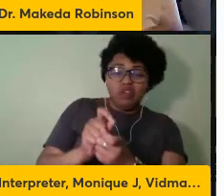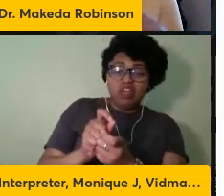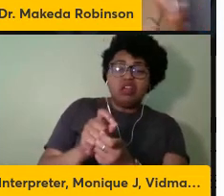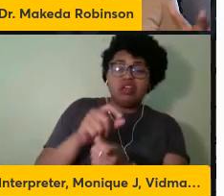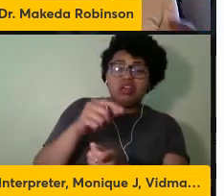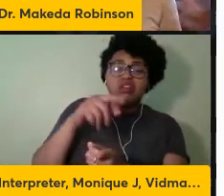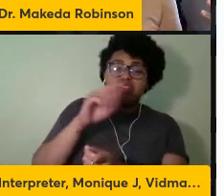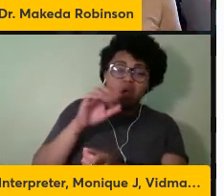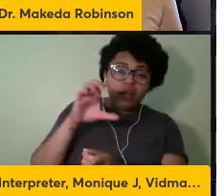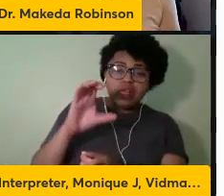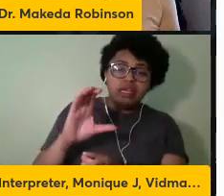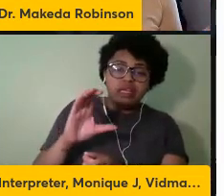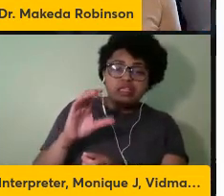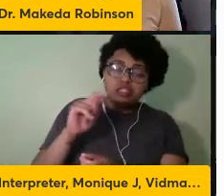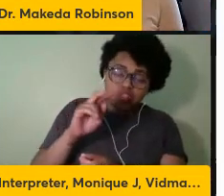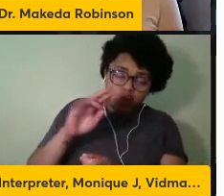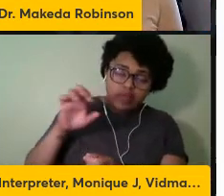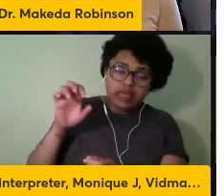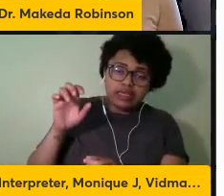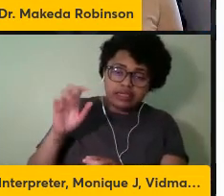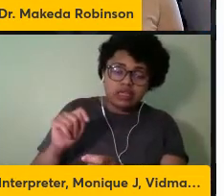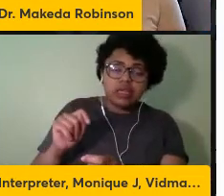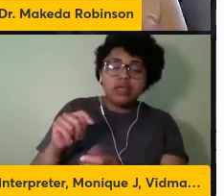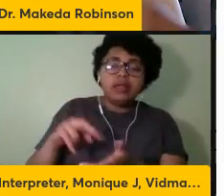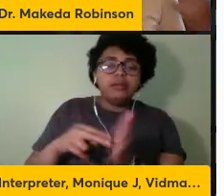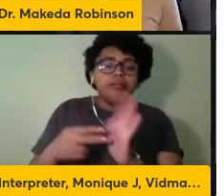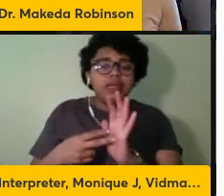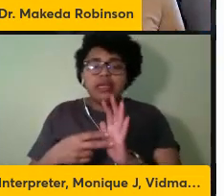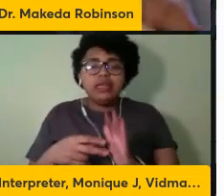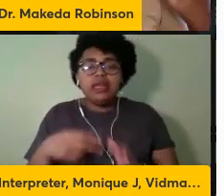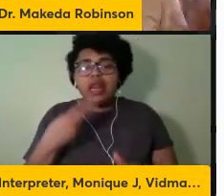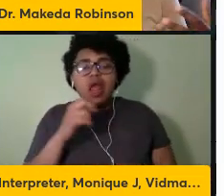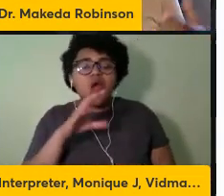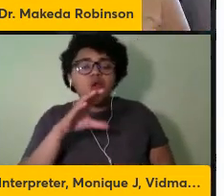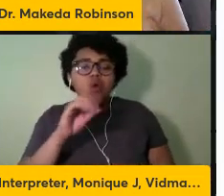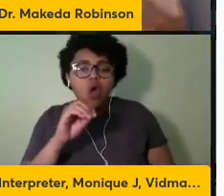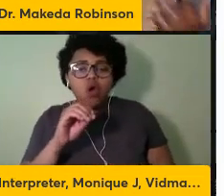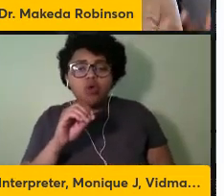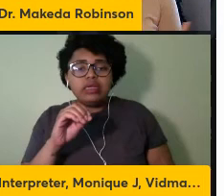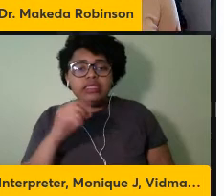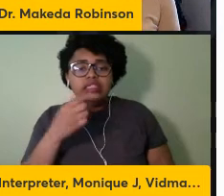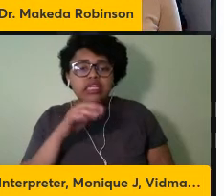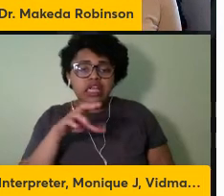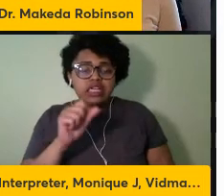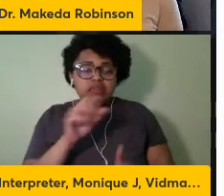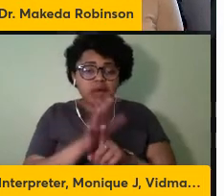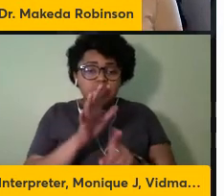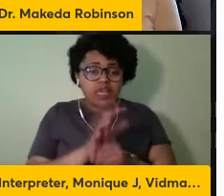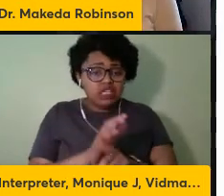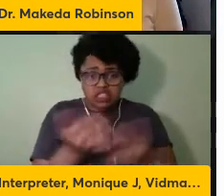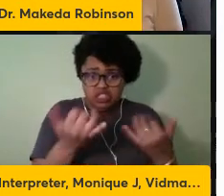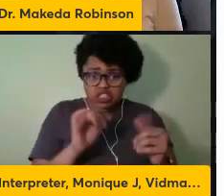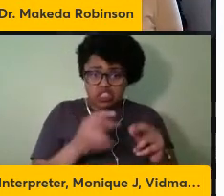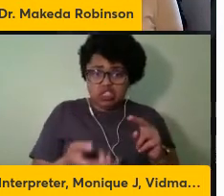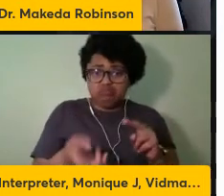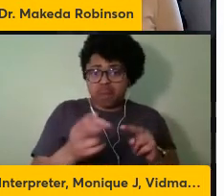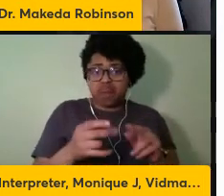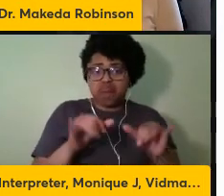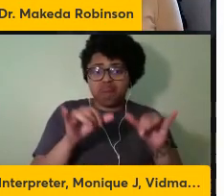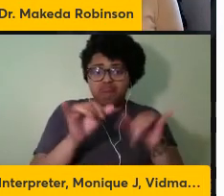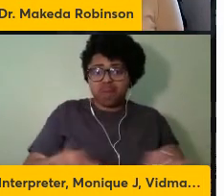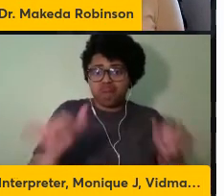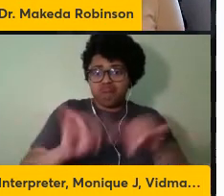in geographically heterogeneous populations, this pattern continued to emerge.